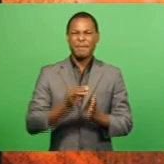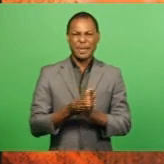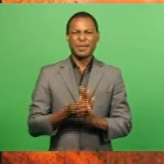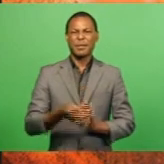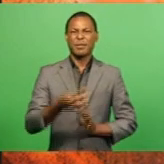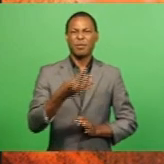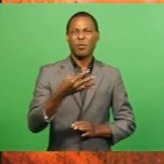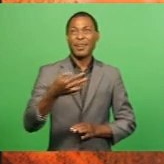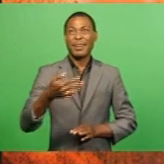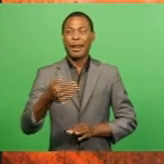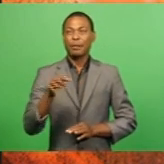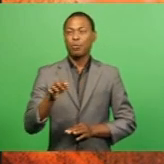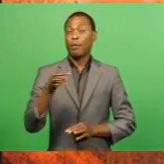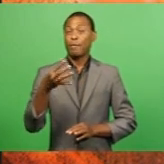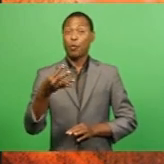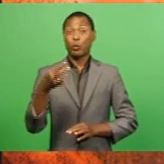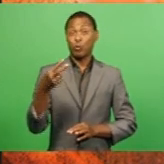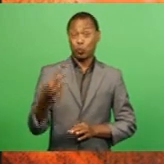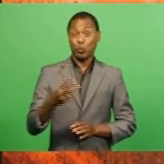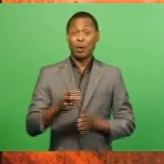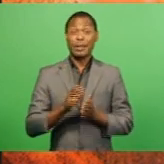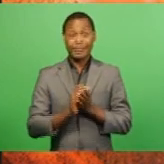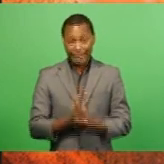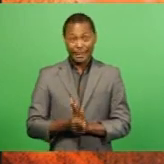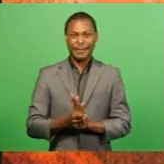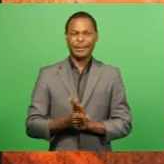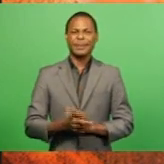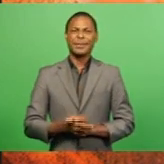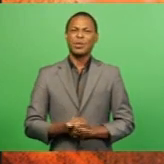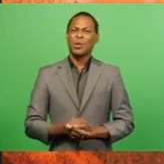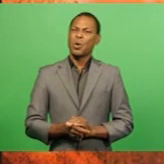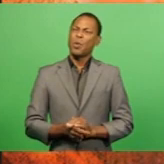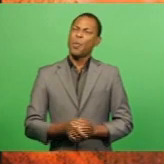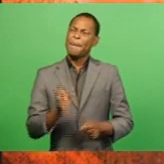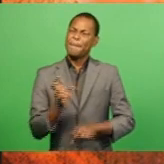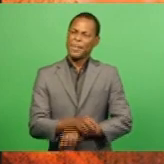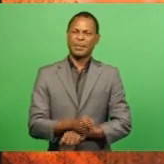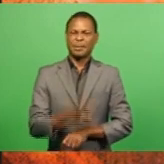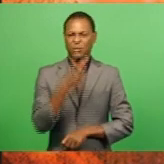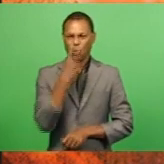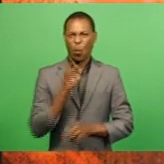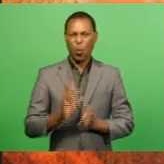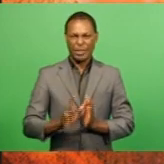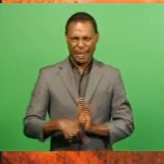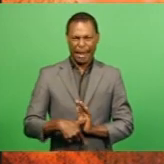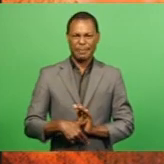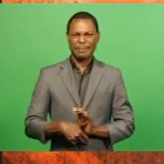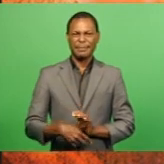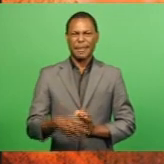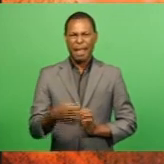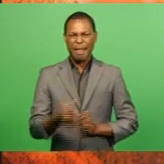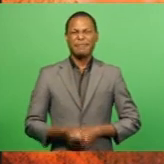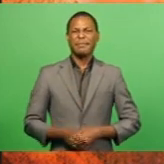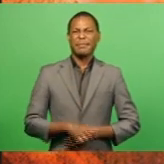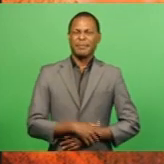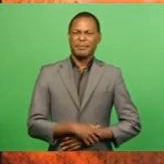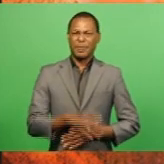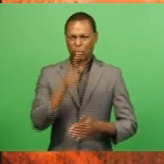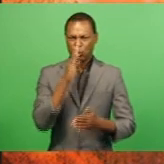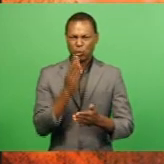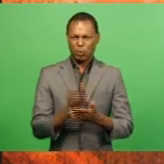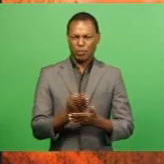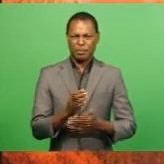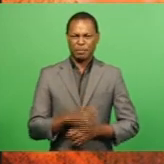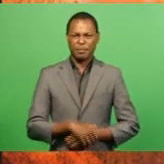49.42 seconds to beat the old time of 6 minutes and 02.71 seconds, which was set by Ba Provincial Freebird